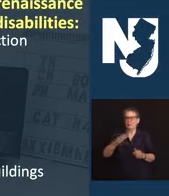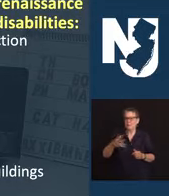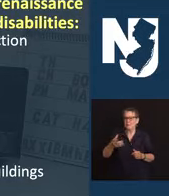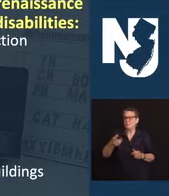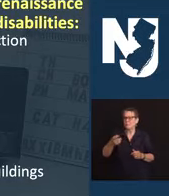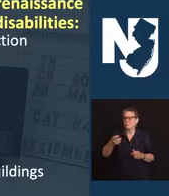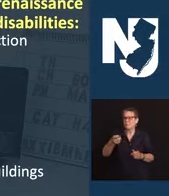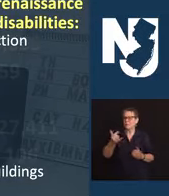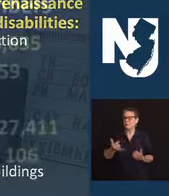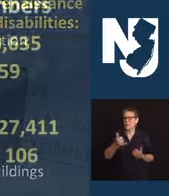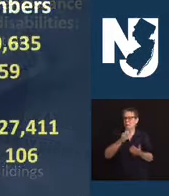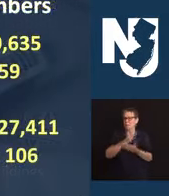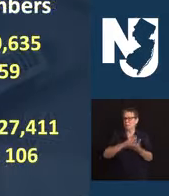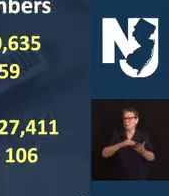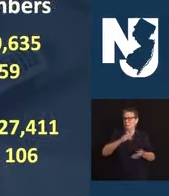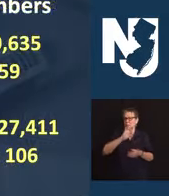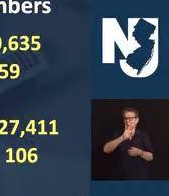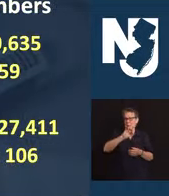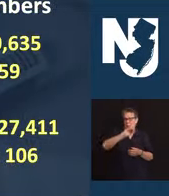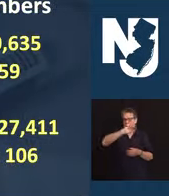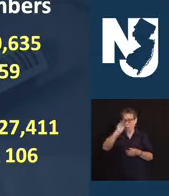numbers, Judy. Today we're reporting a total,